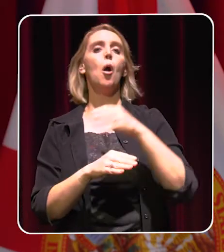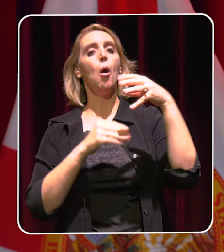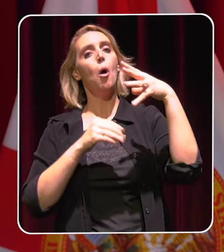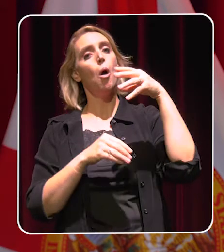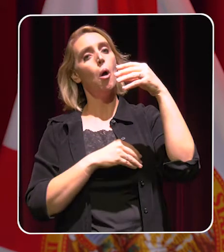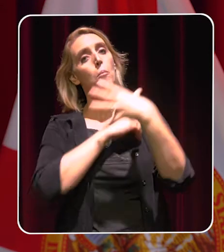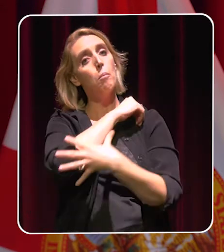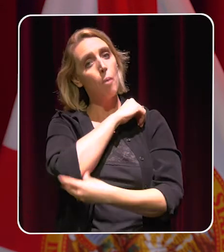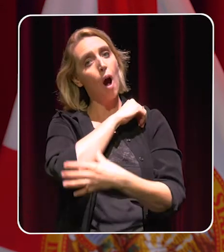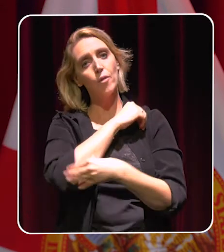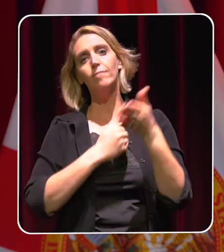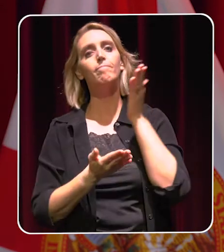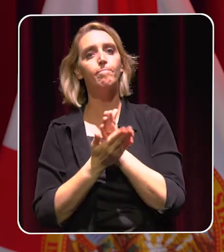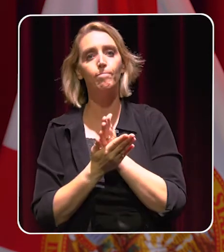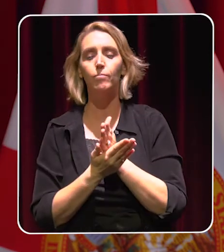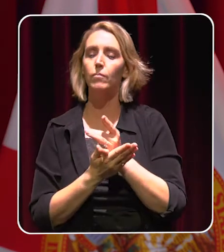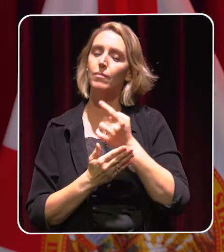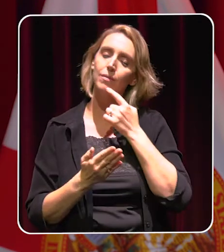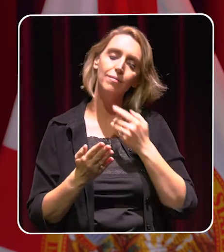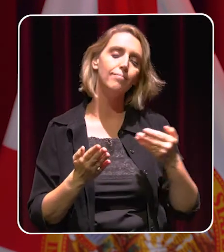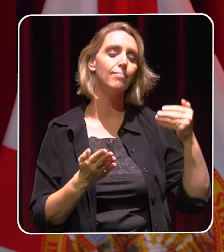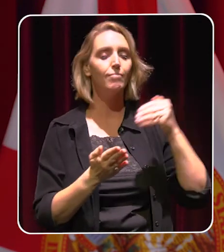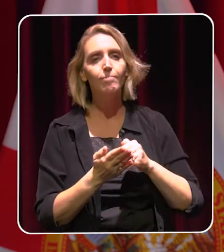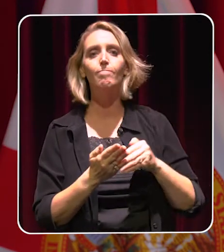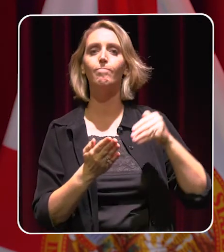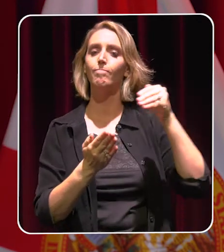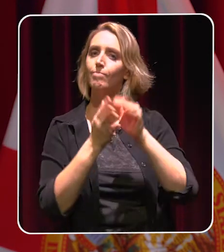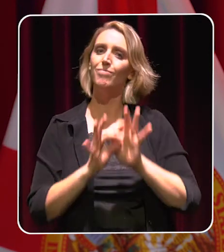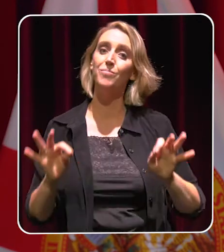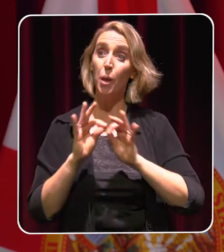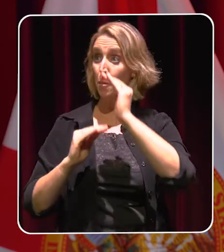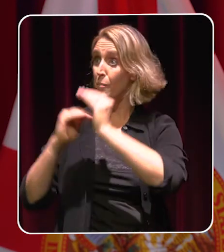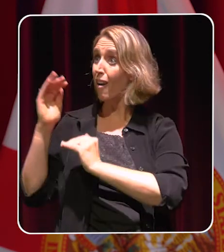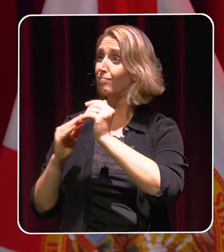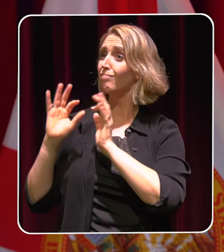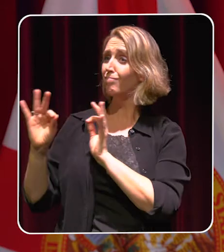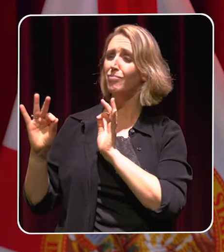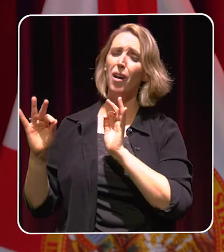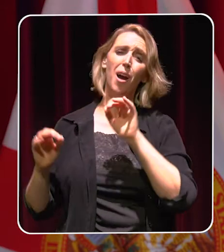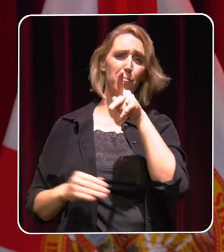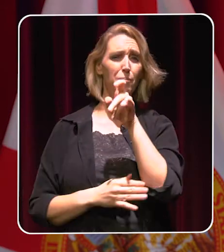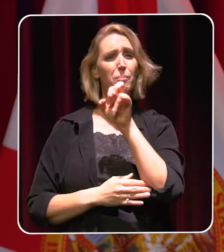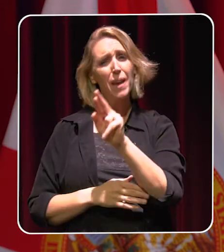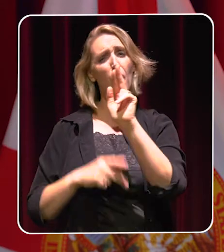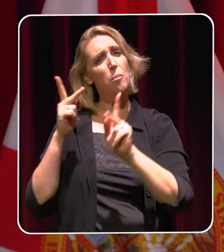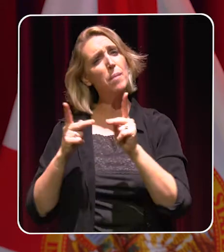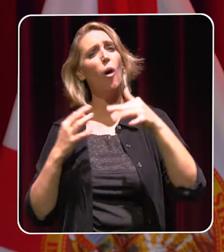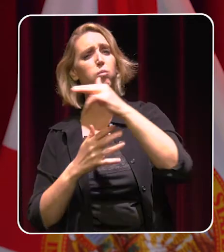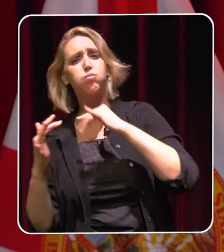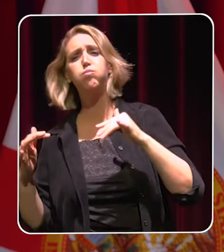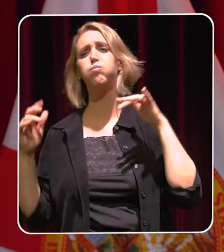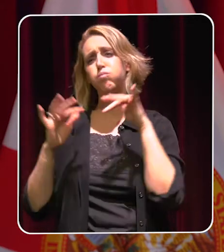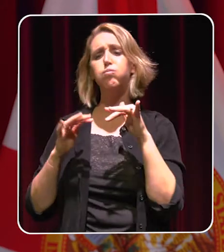eradication means the most to me. I've said this time and again. Buildings are wonderful. We're proud of a pier that brings people